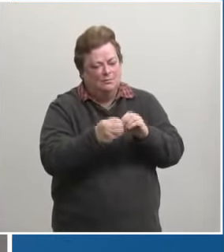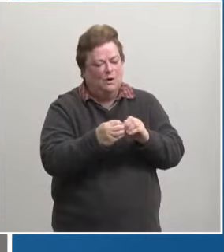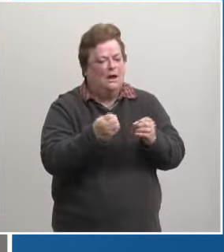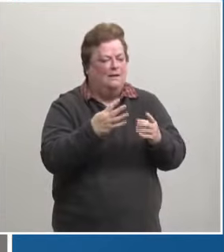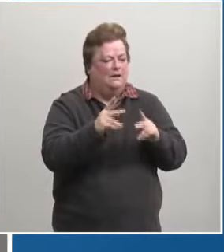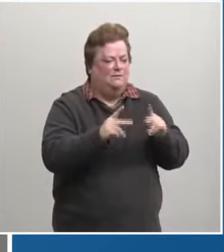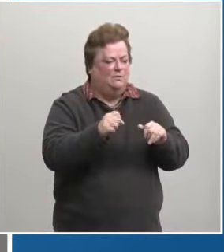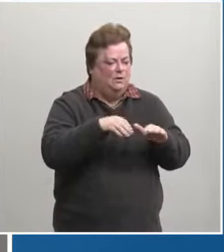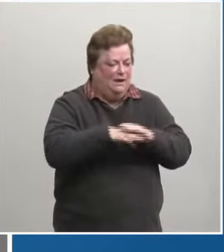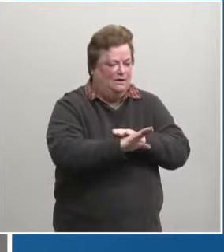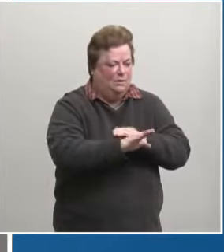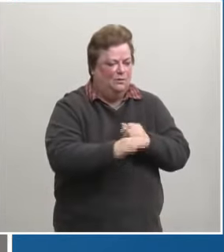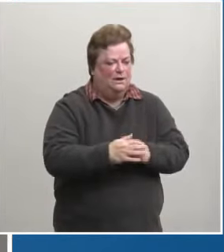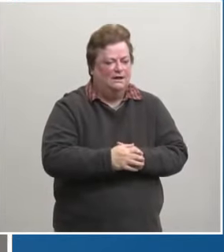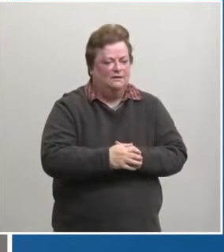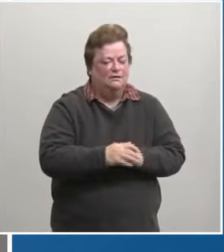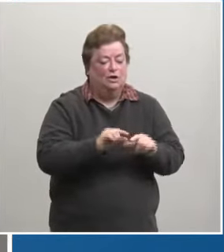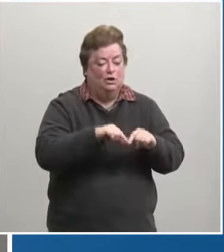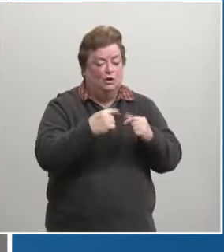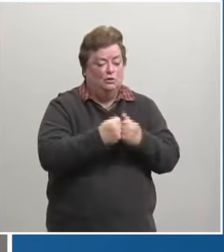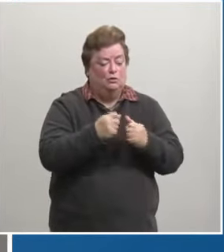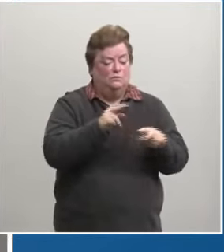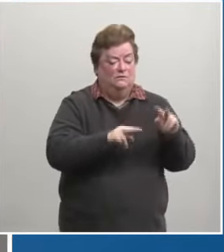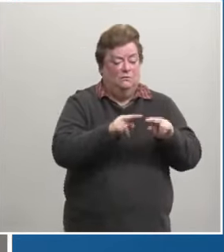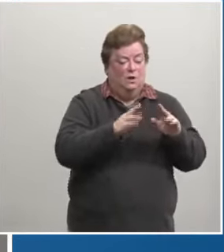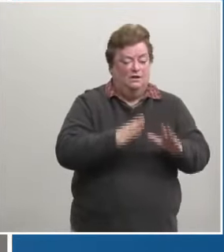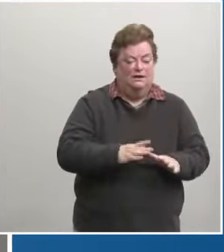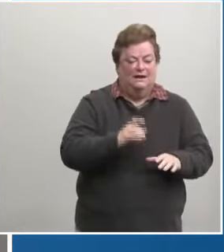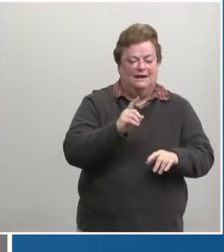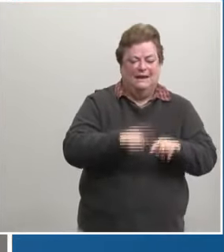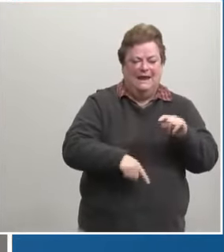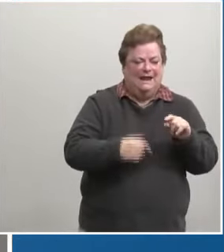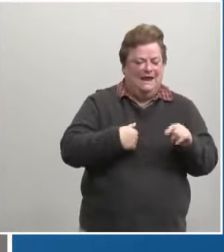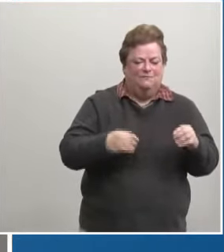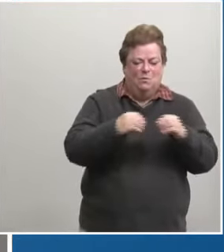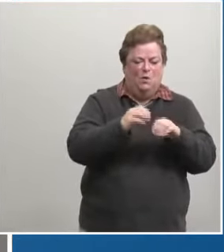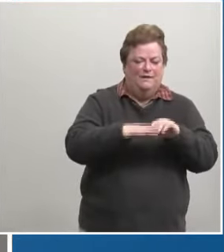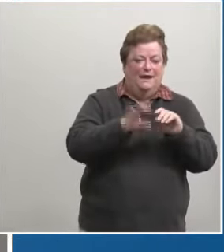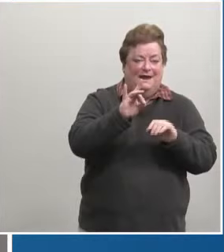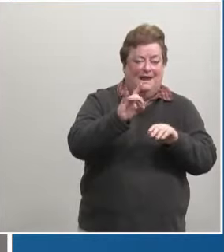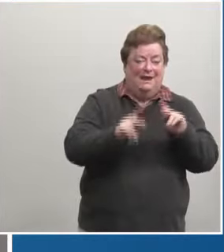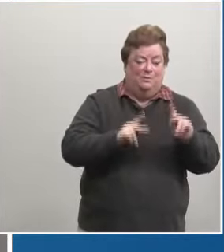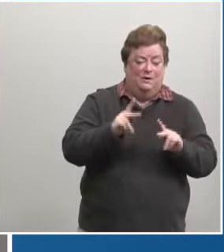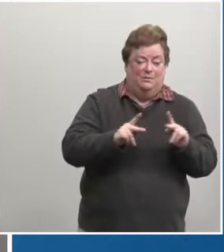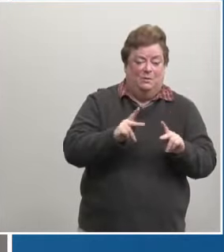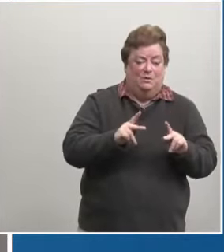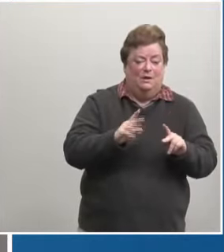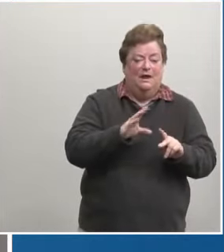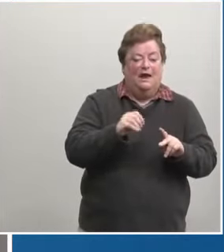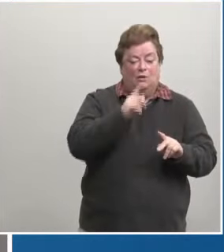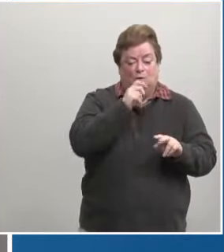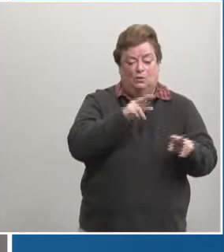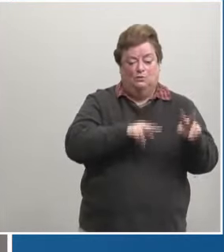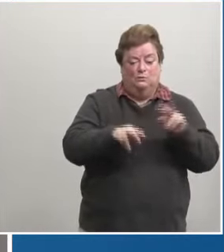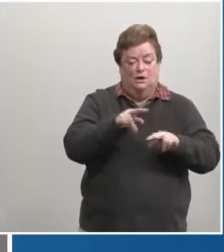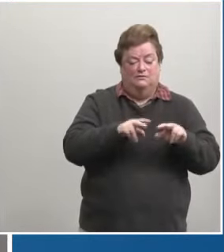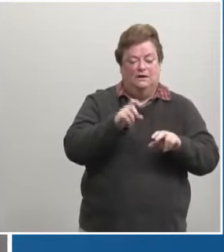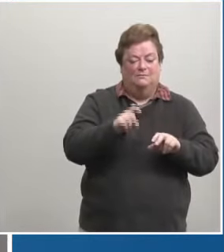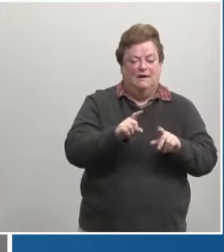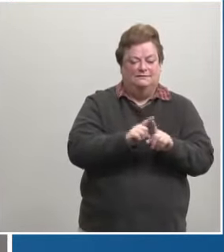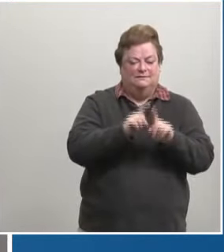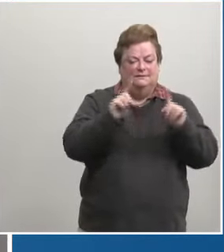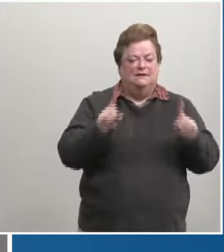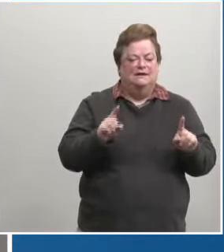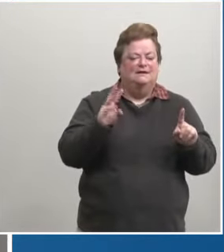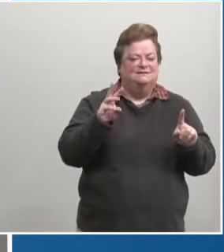capacity. Groups of spectators may not be larger than 8 individuals, and the spectators must maintain 6 feet